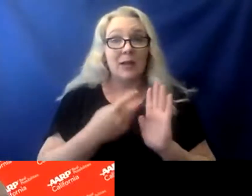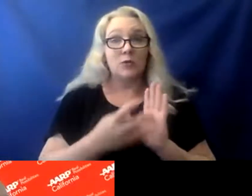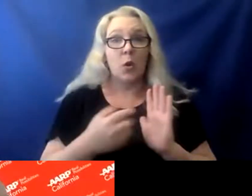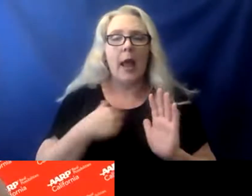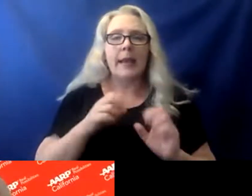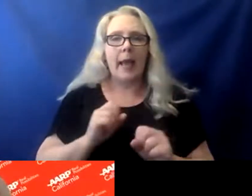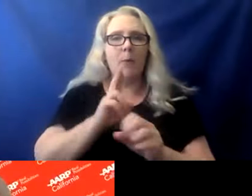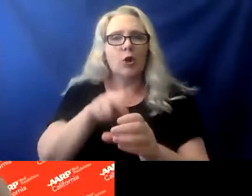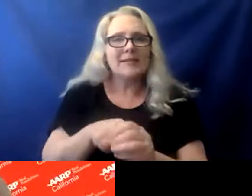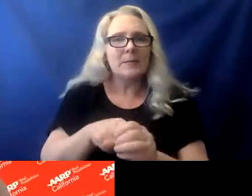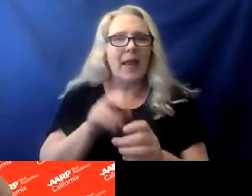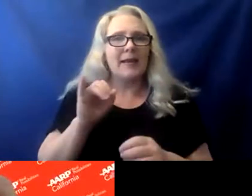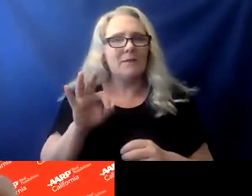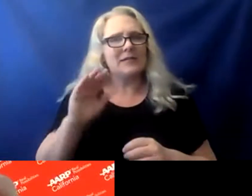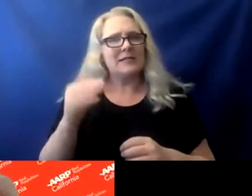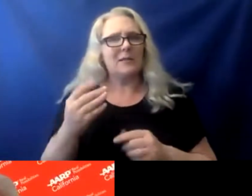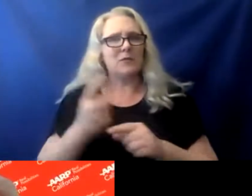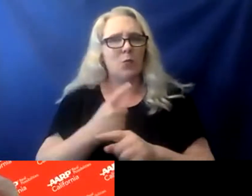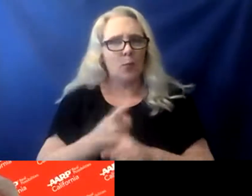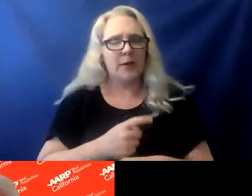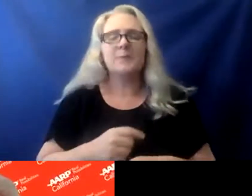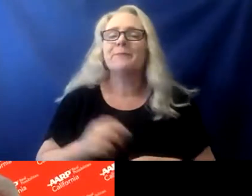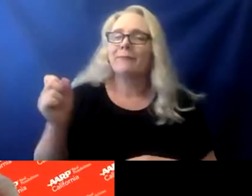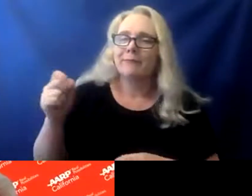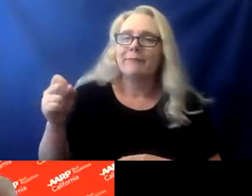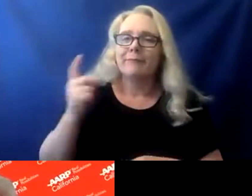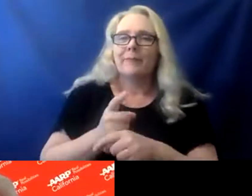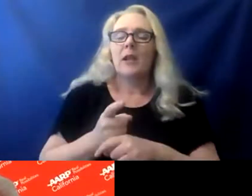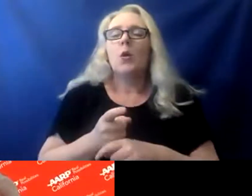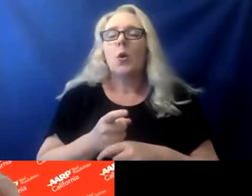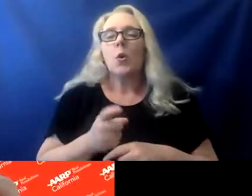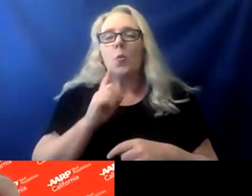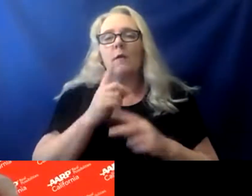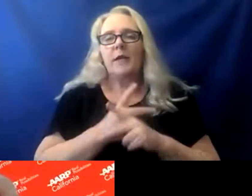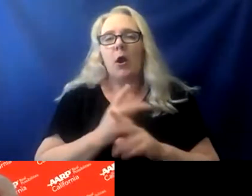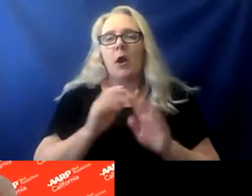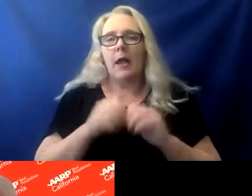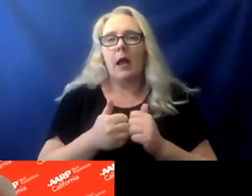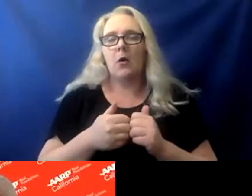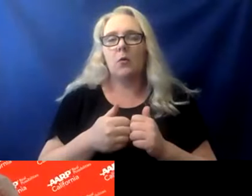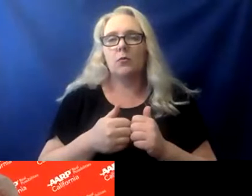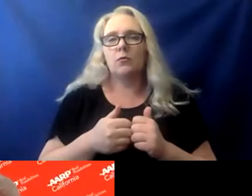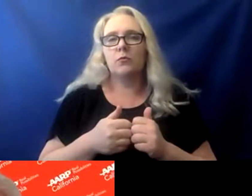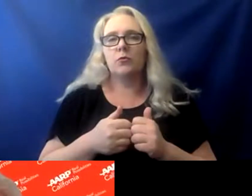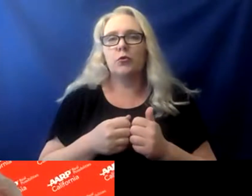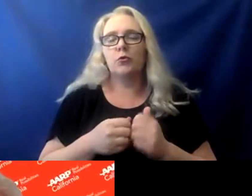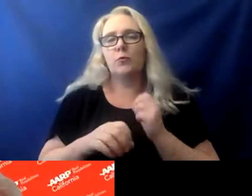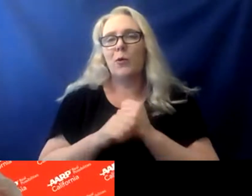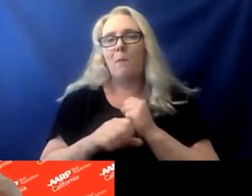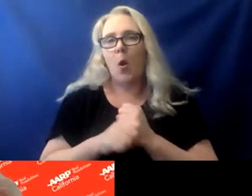Yes, we can figure out how to better promote what's public and what's open. And yes, that's a great suggestion. Thank